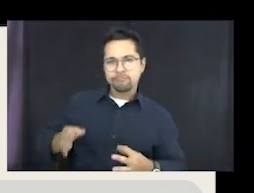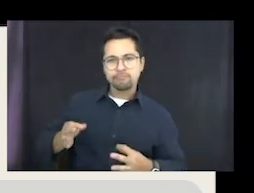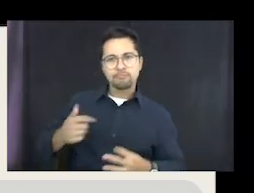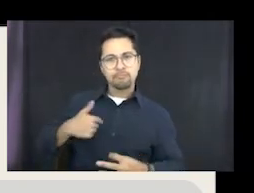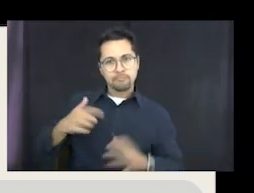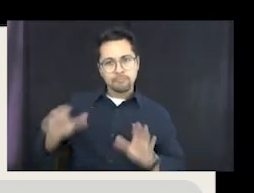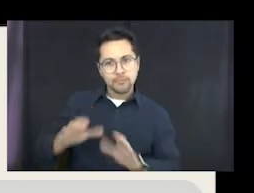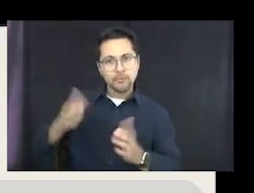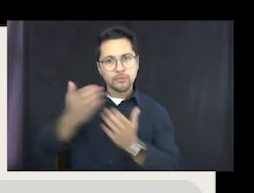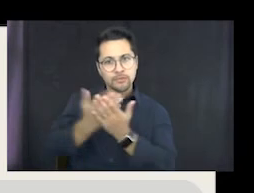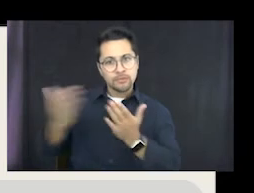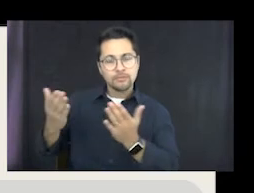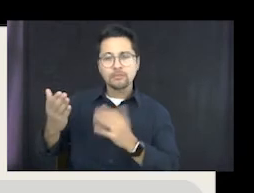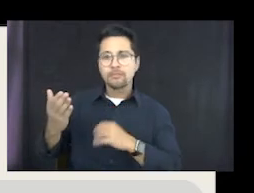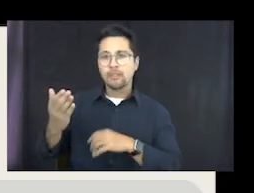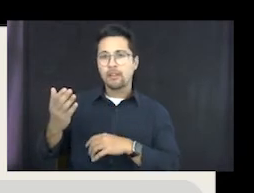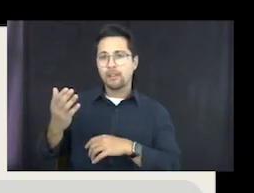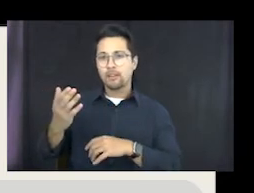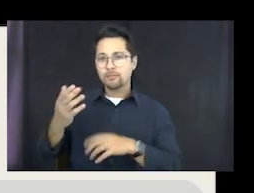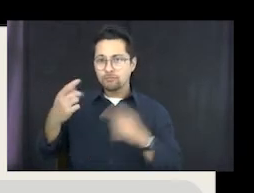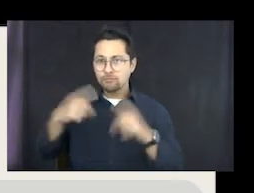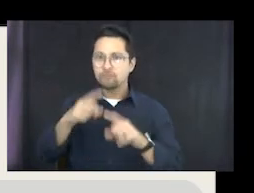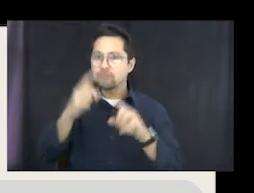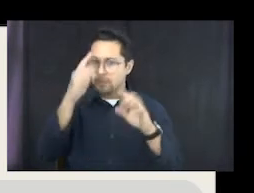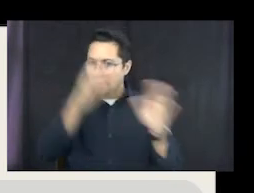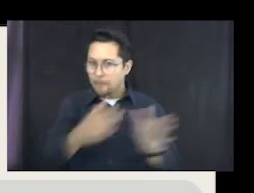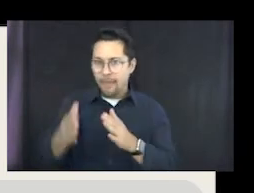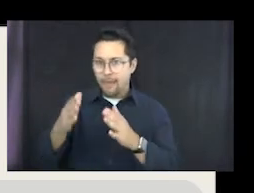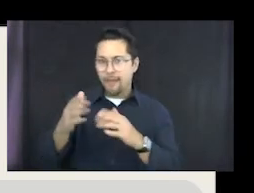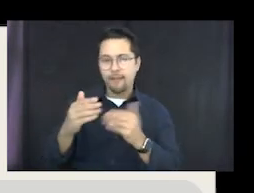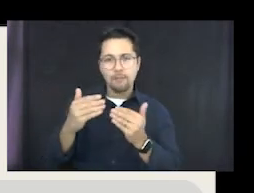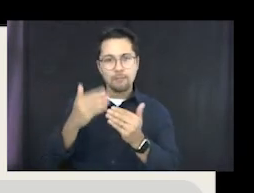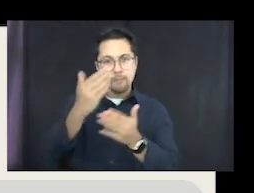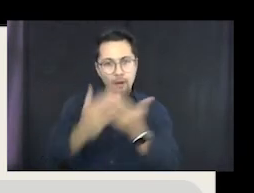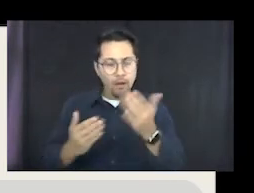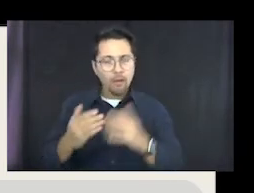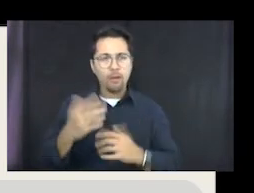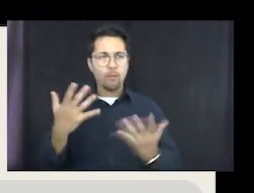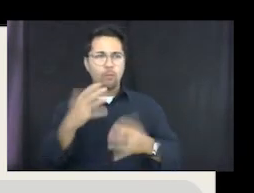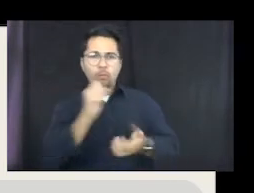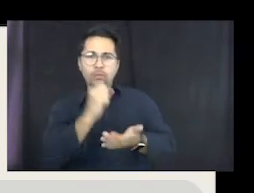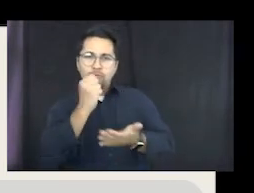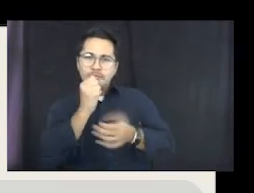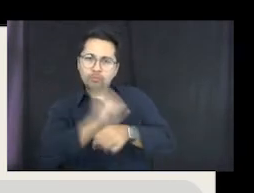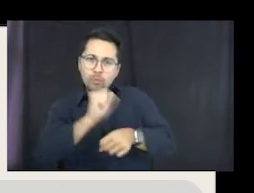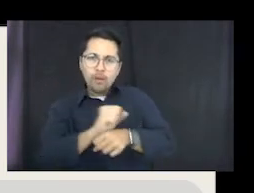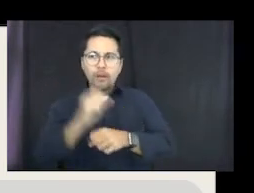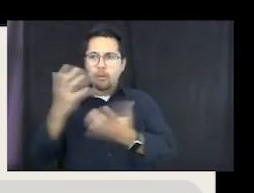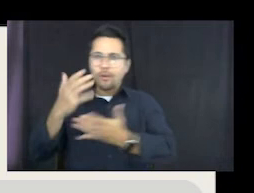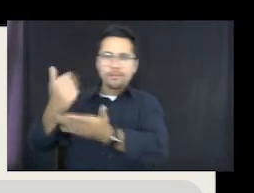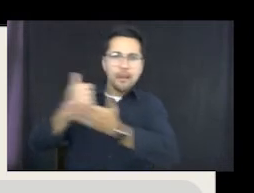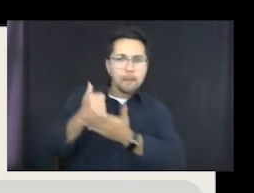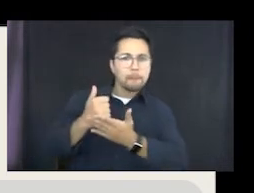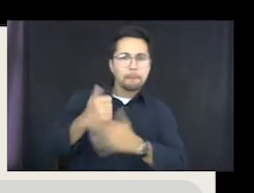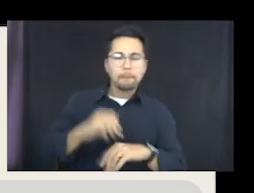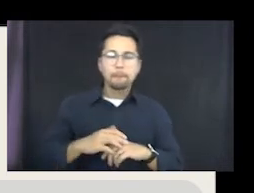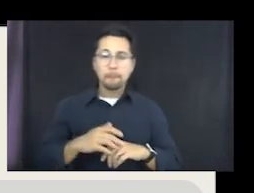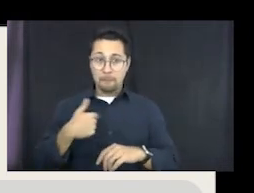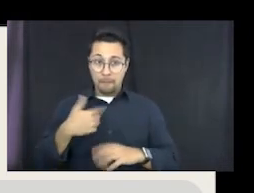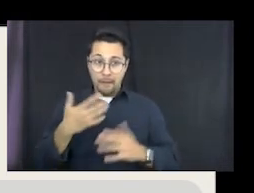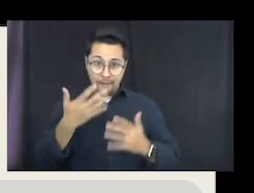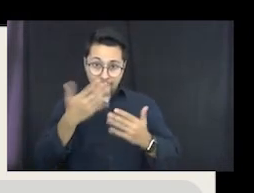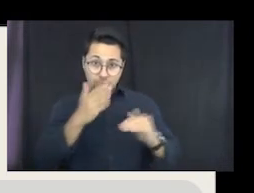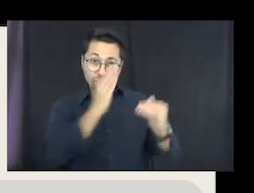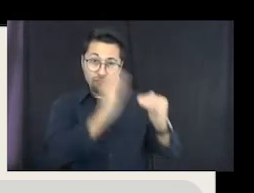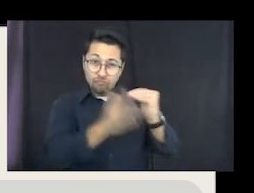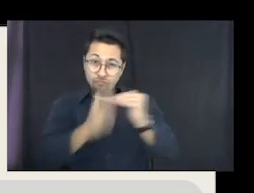completing the steps you identified in the planning stage. What is working and helping me work toward my goal? Am I completing the steps in